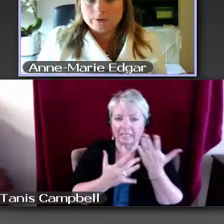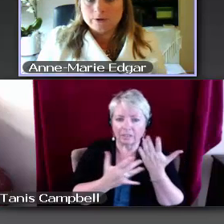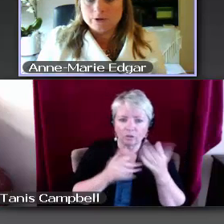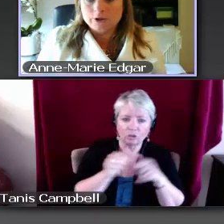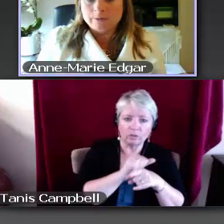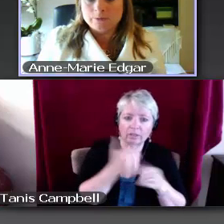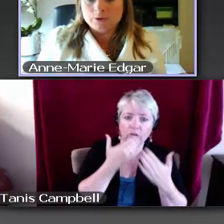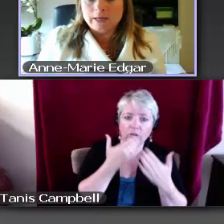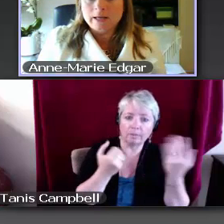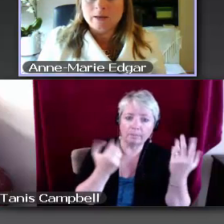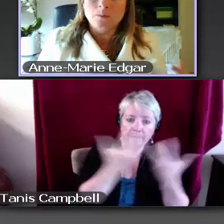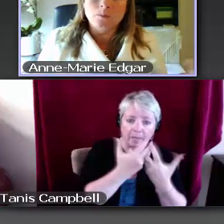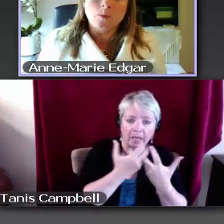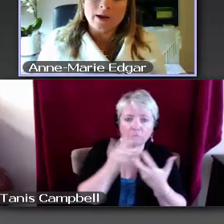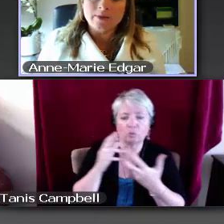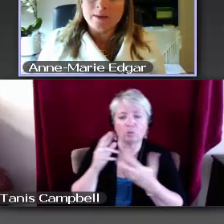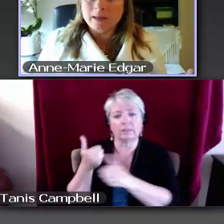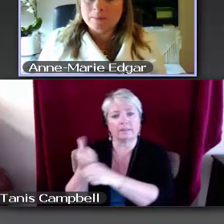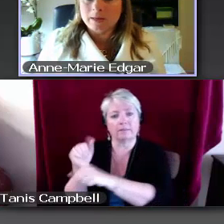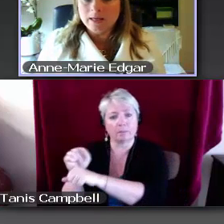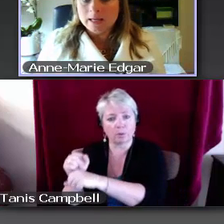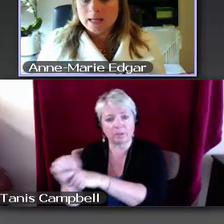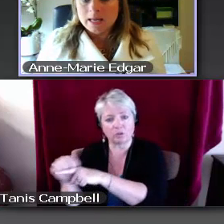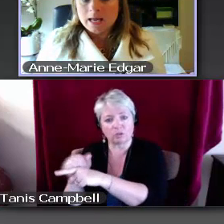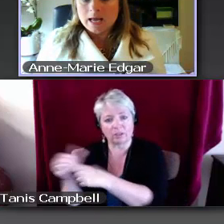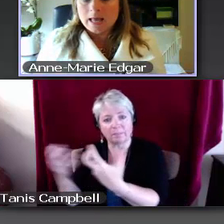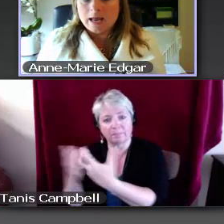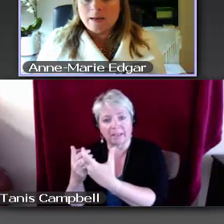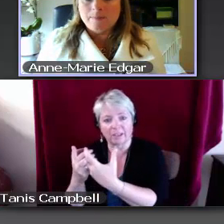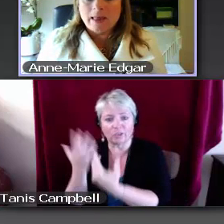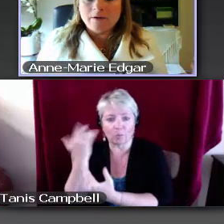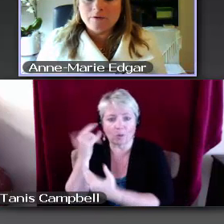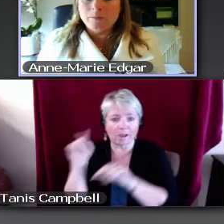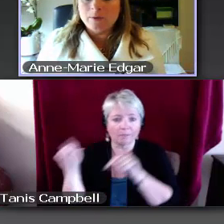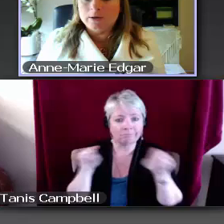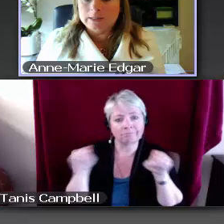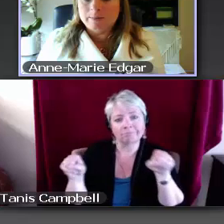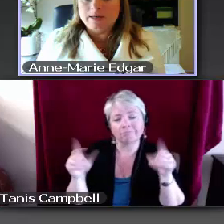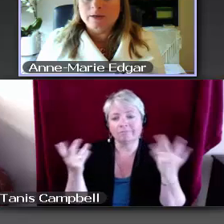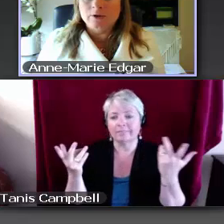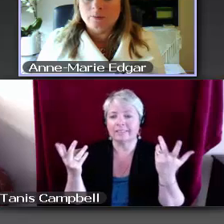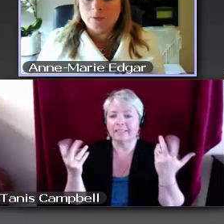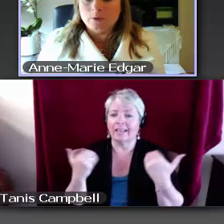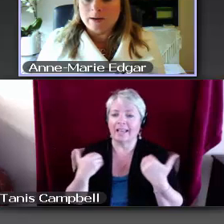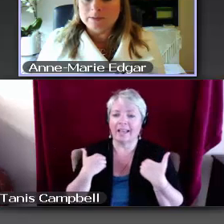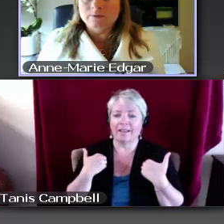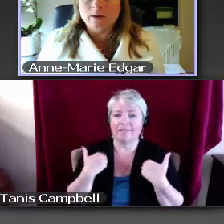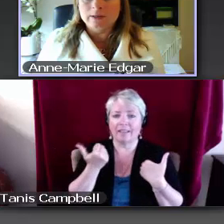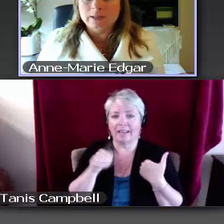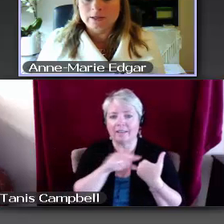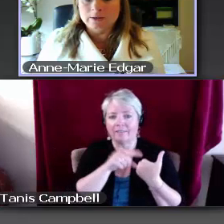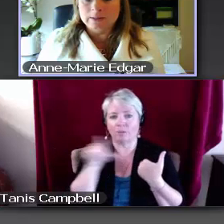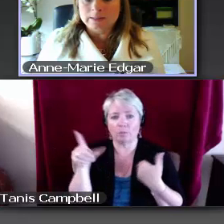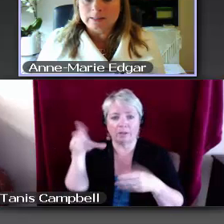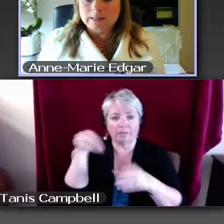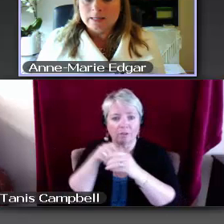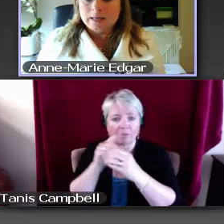the entrepreneurship training, and why that may be. Have you participated in our programs or